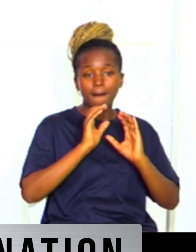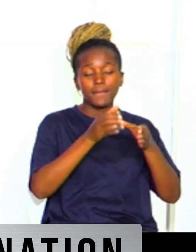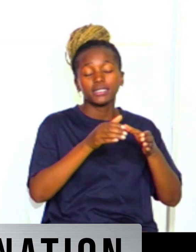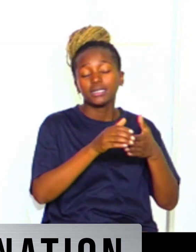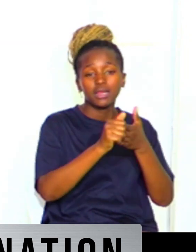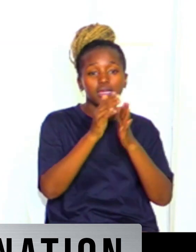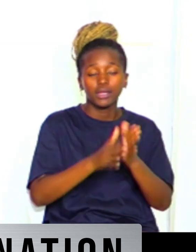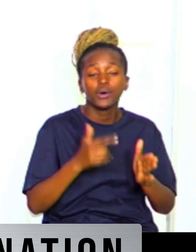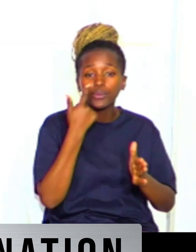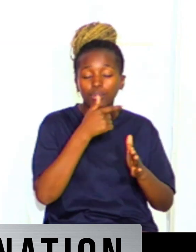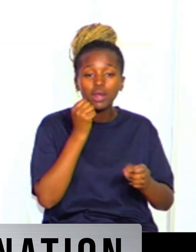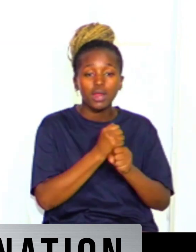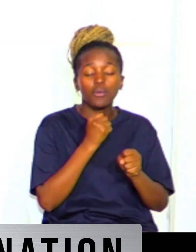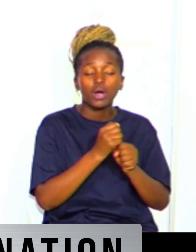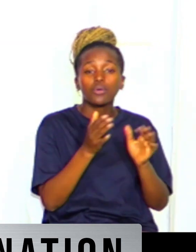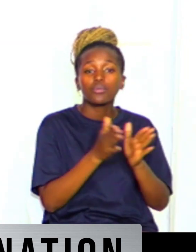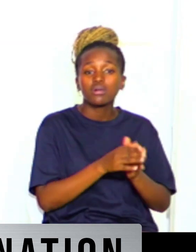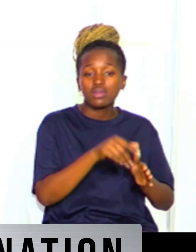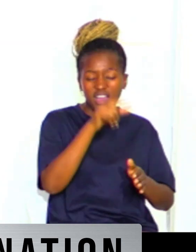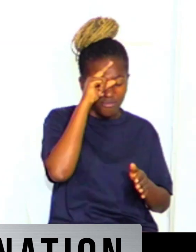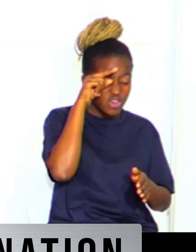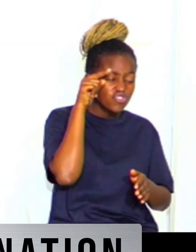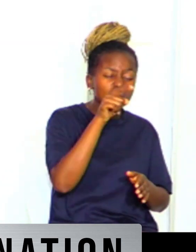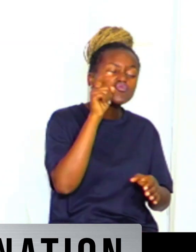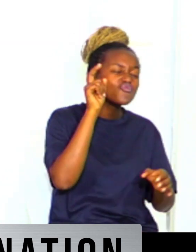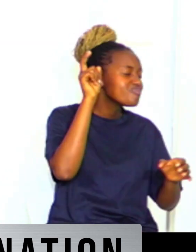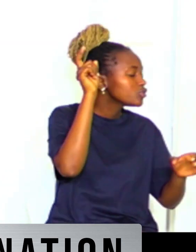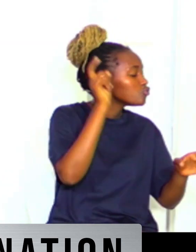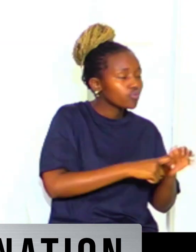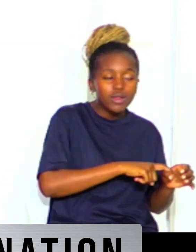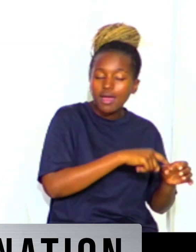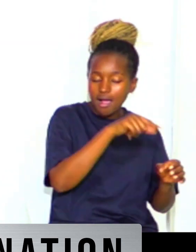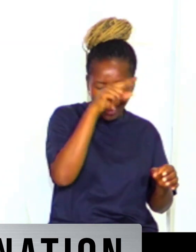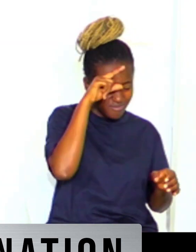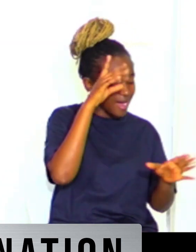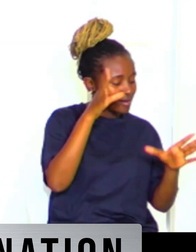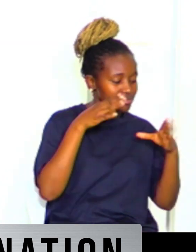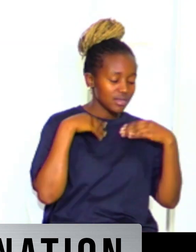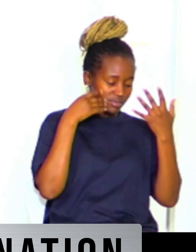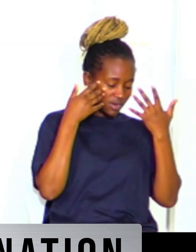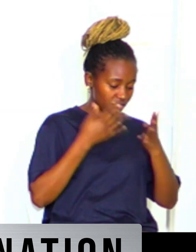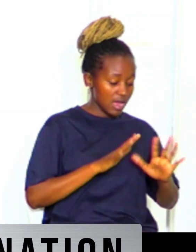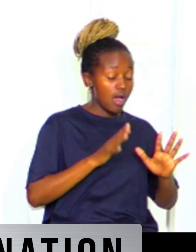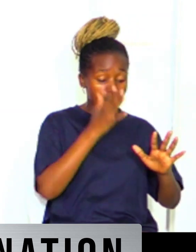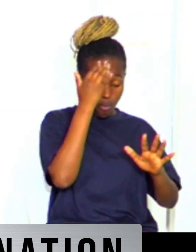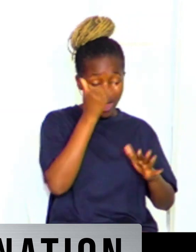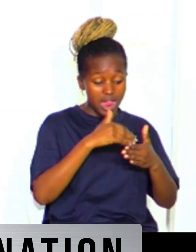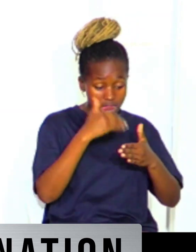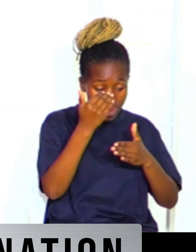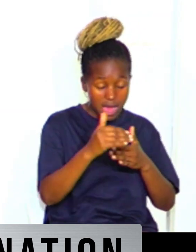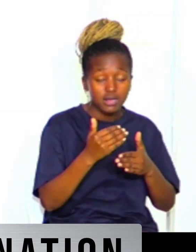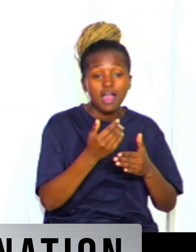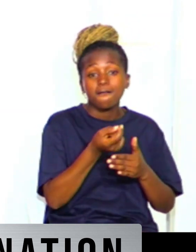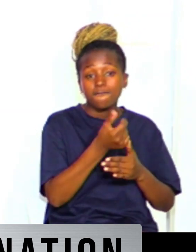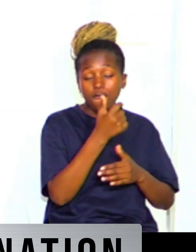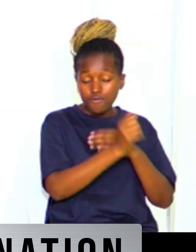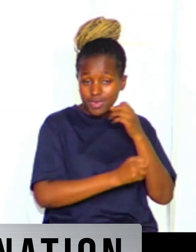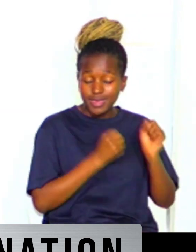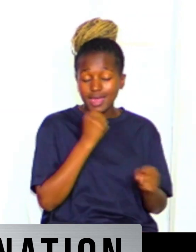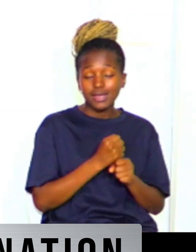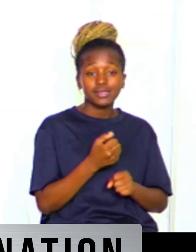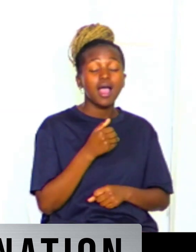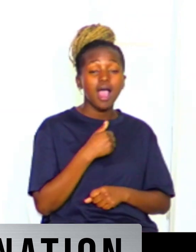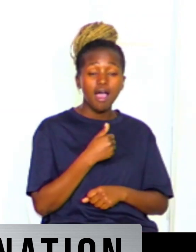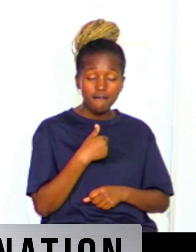doesn't make sense. Kama uko ndani, kama uko nje. Right now there is going to be a big influence in that